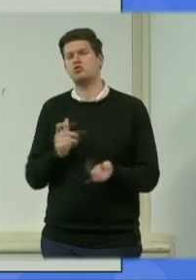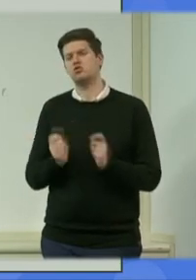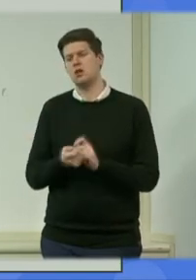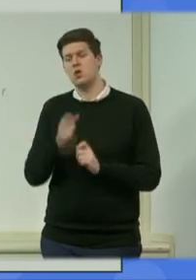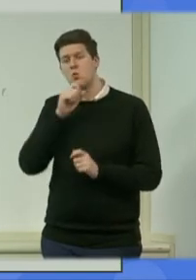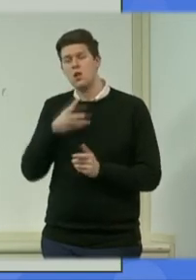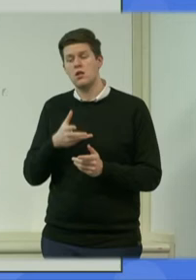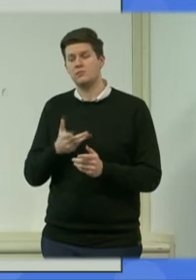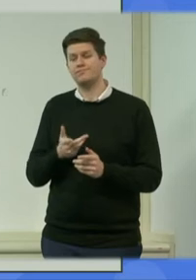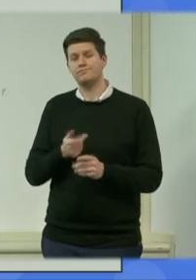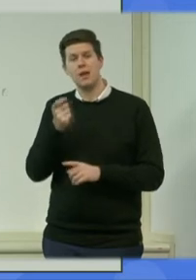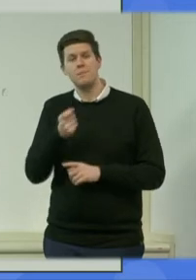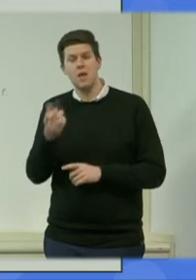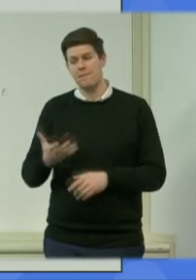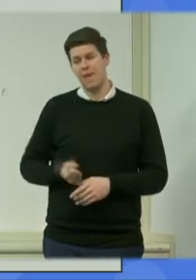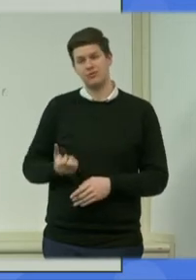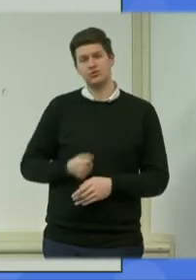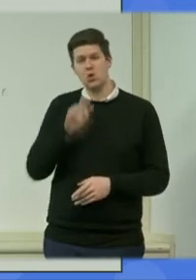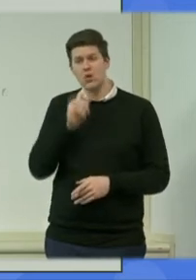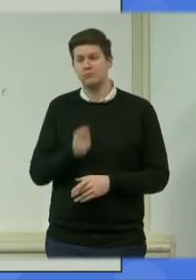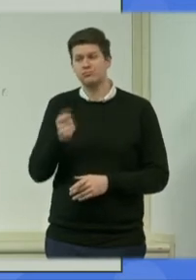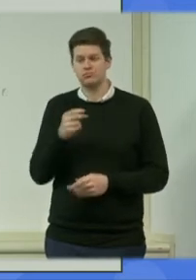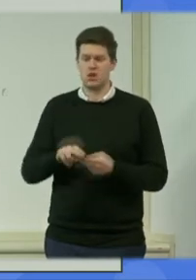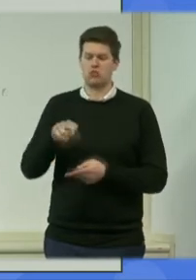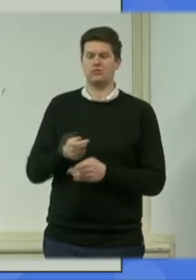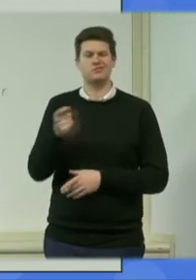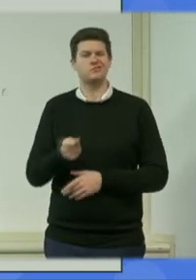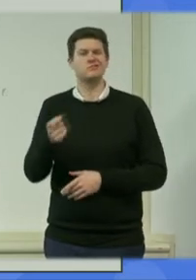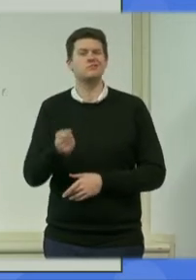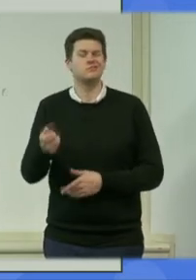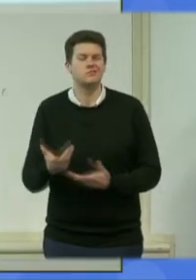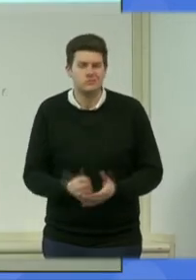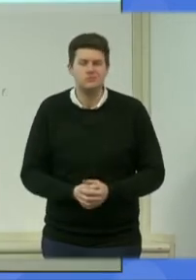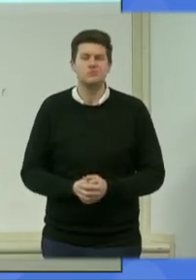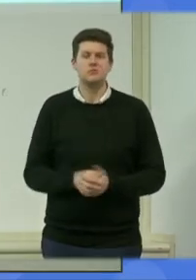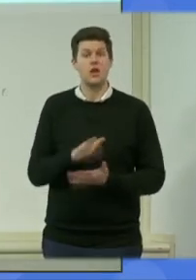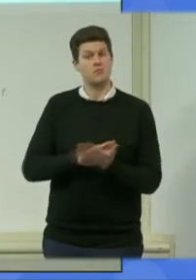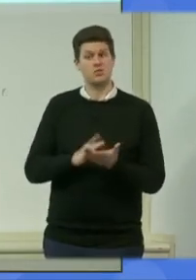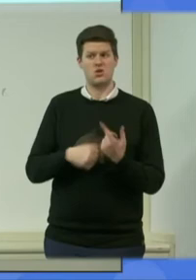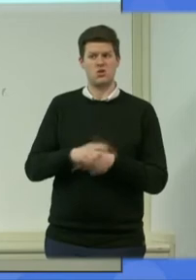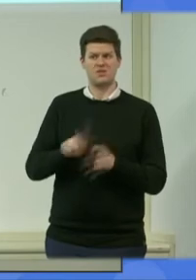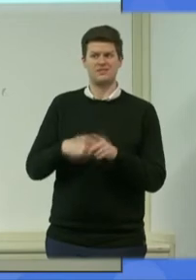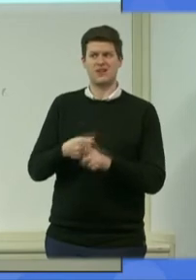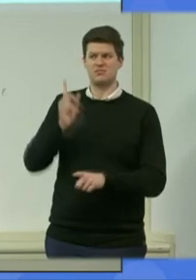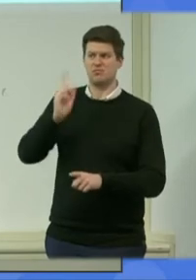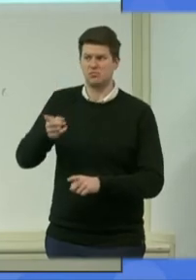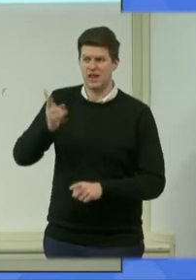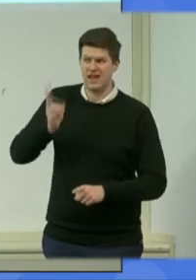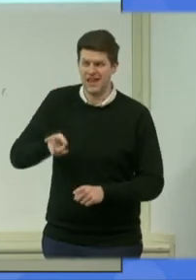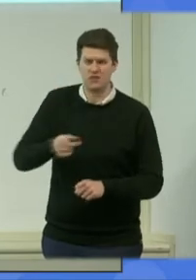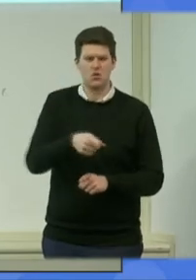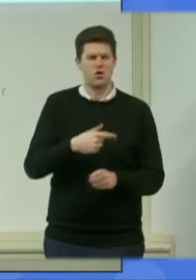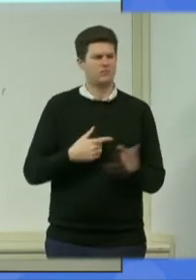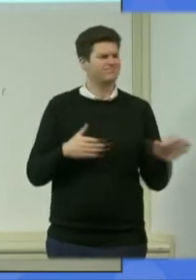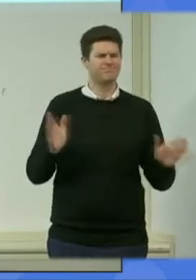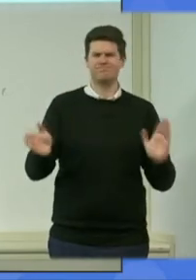reduce their tax bills. Now, that doesn't mean you shouldn't tax the poor and you shouldn't tax the rich again. No, it should all go in the middle. That's not what I'm saying. But it means you need to think